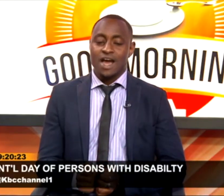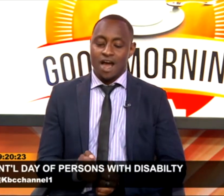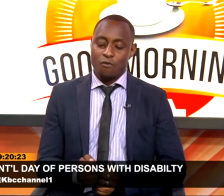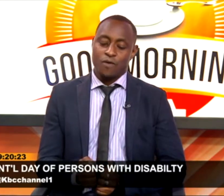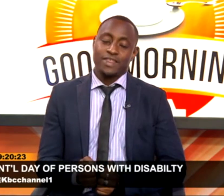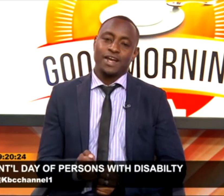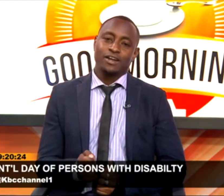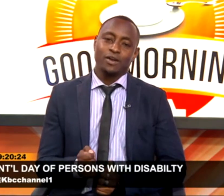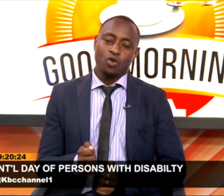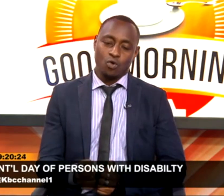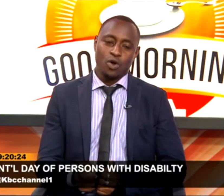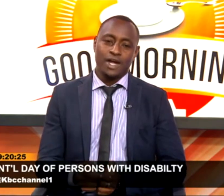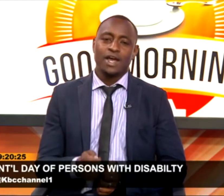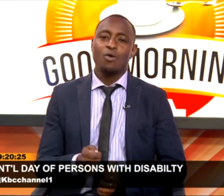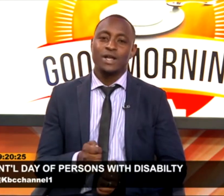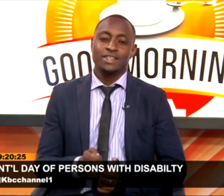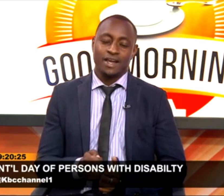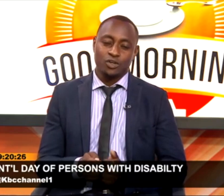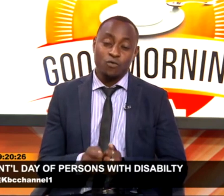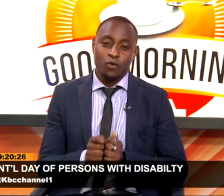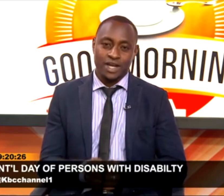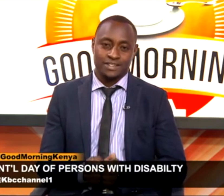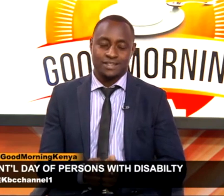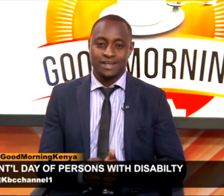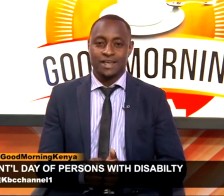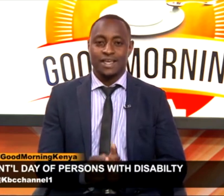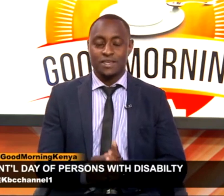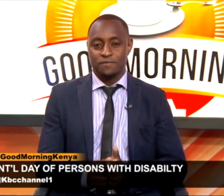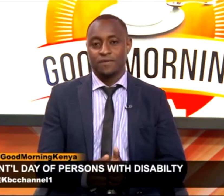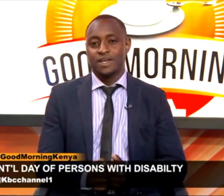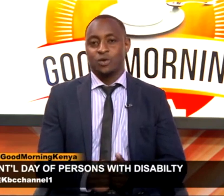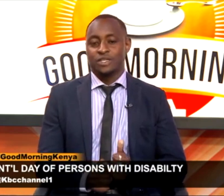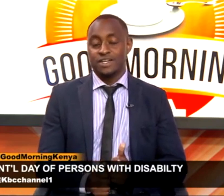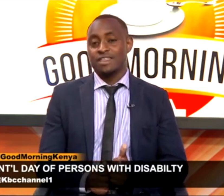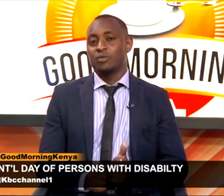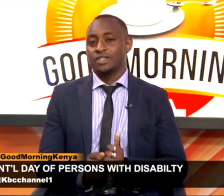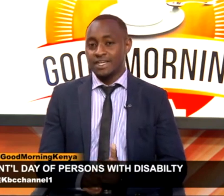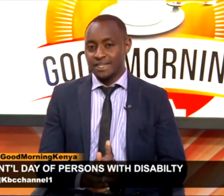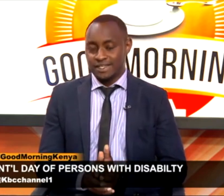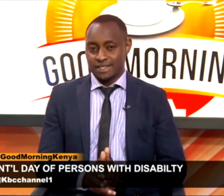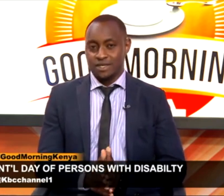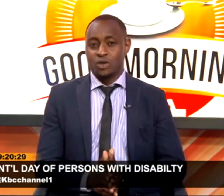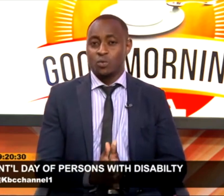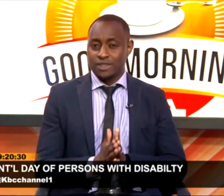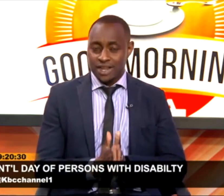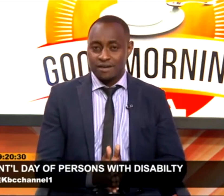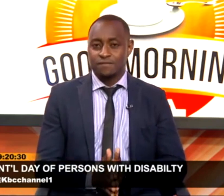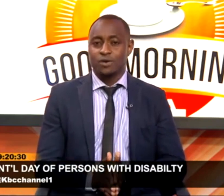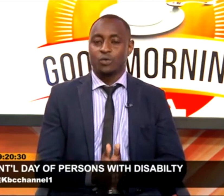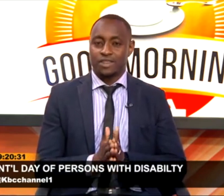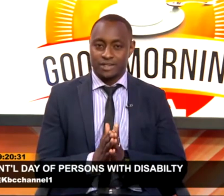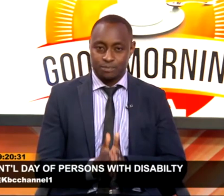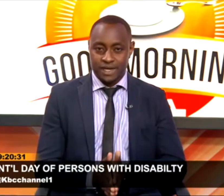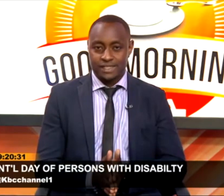societies, how far they can go and how much they can do for us. Yes. If we treat them with dignity, mm-hmm. with